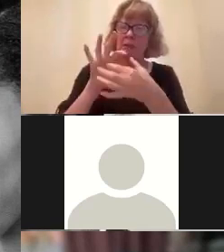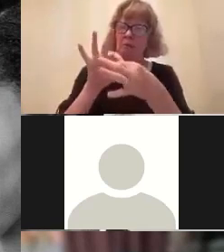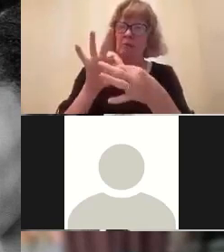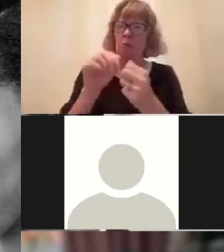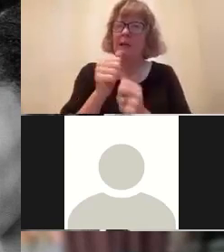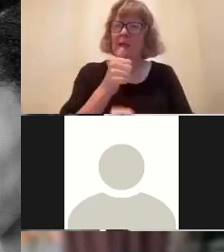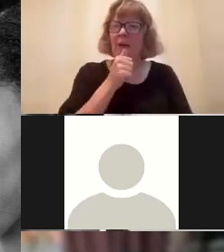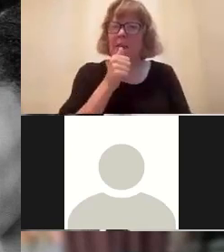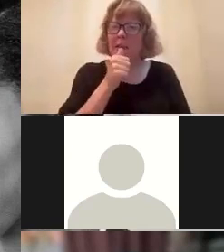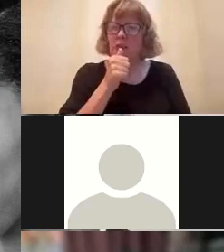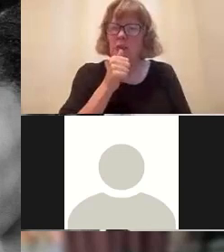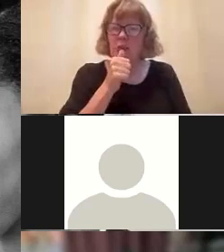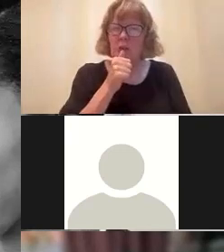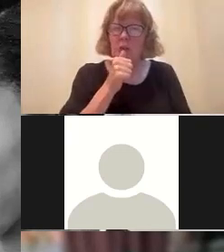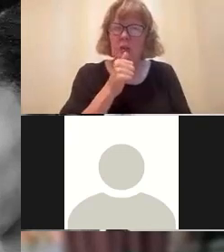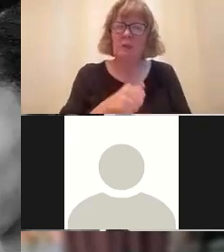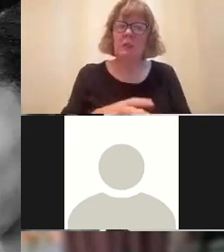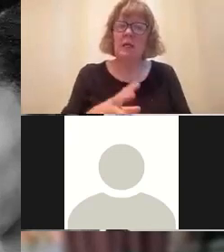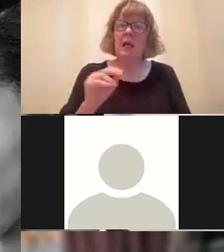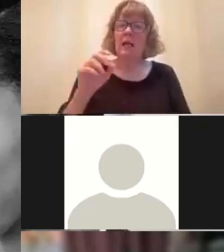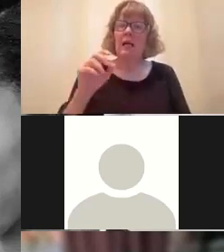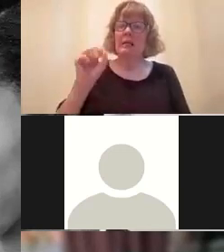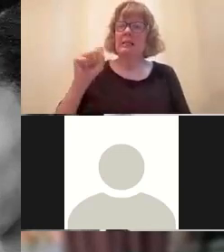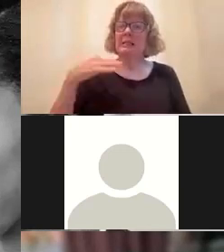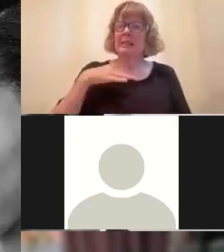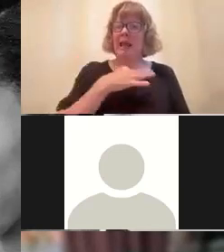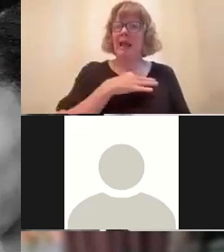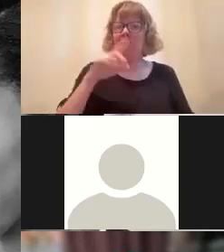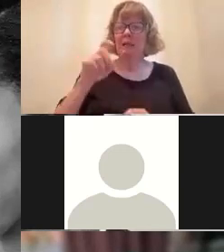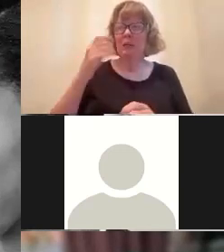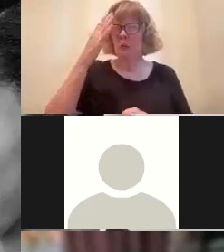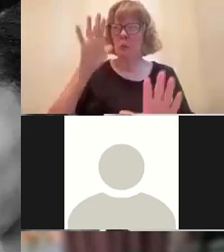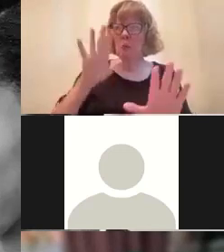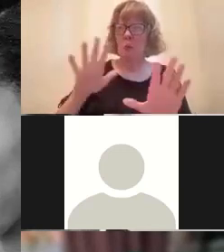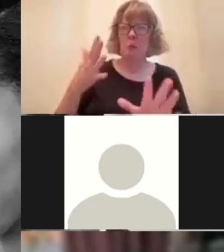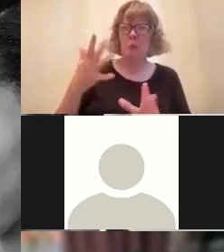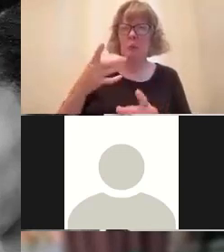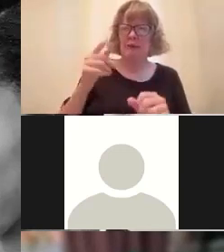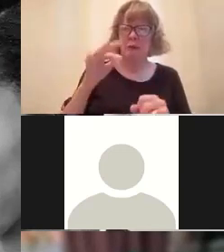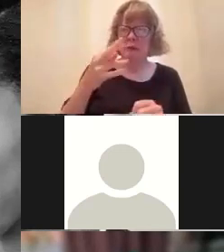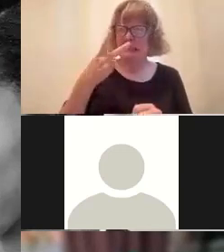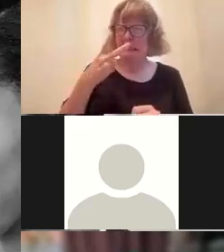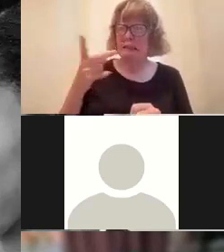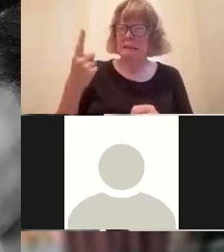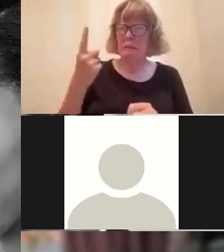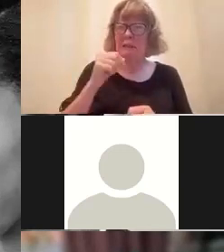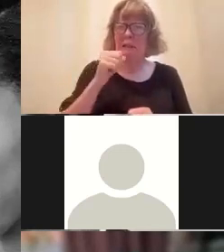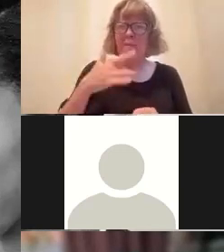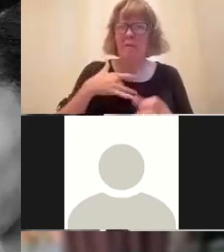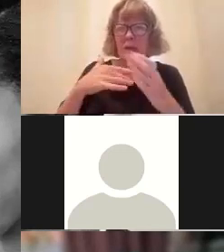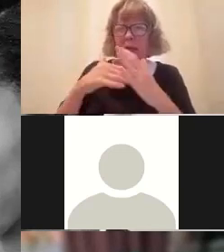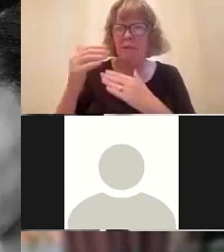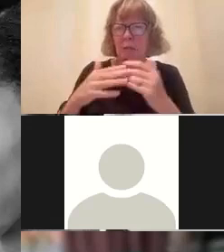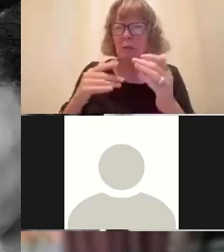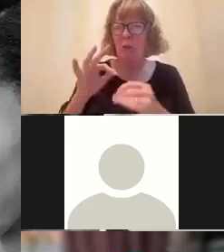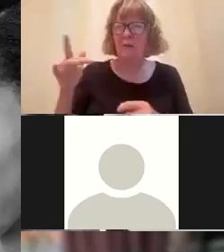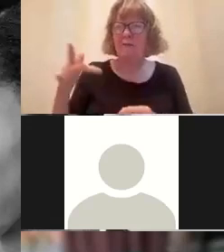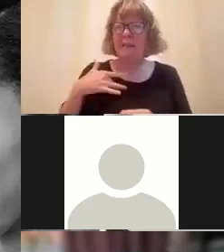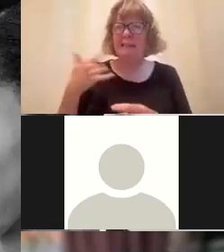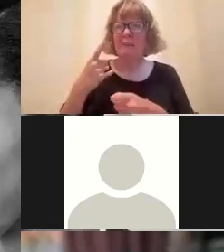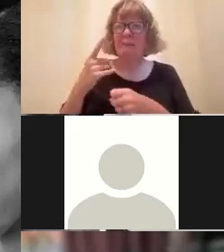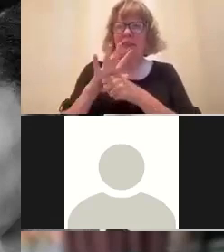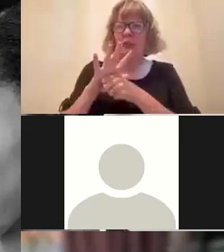need to make sure our staff is attuned to signs of discomfort or distress from clients, and that when they show this, that they know how to